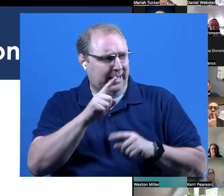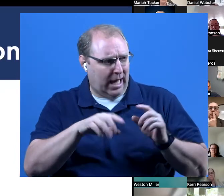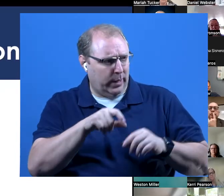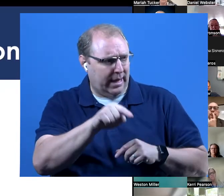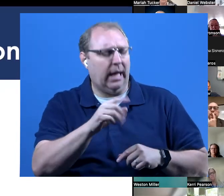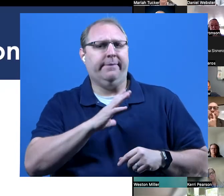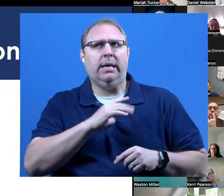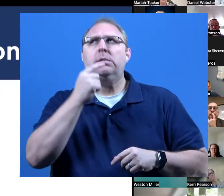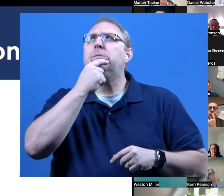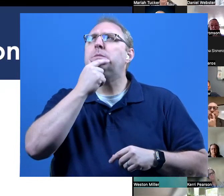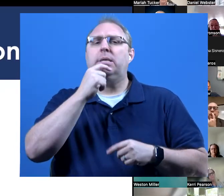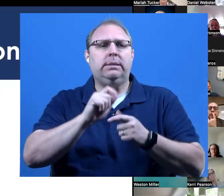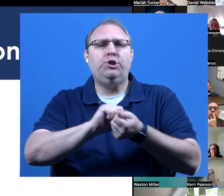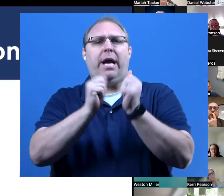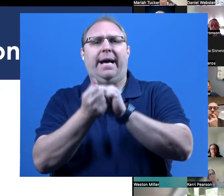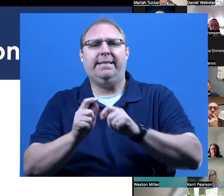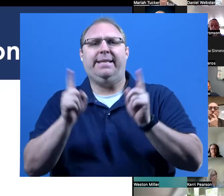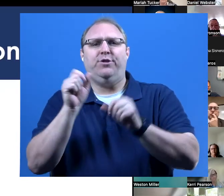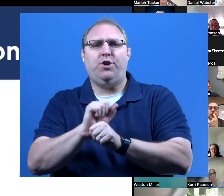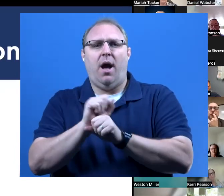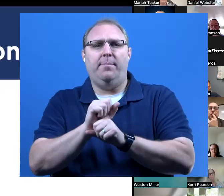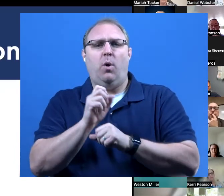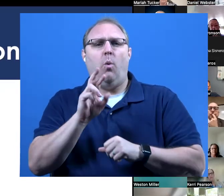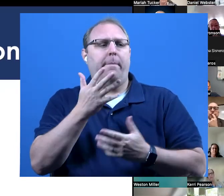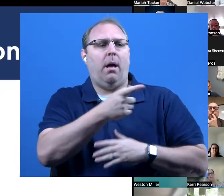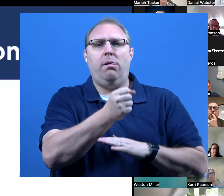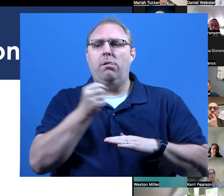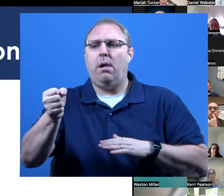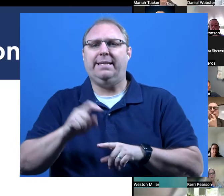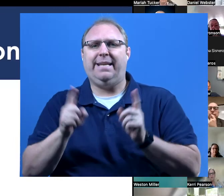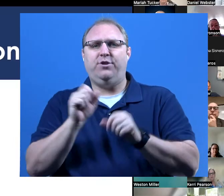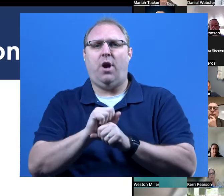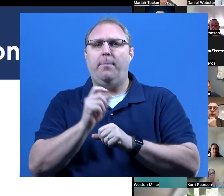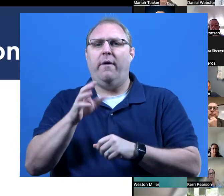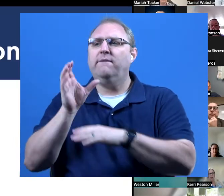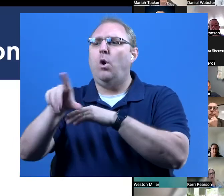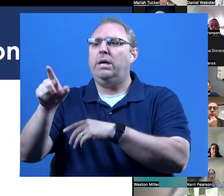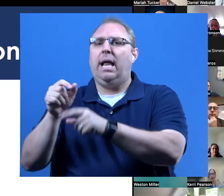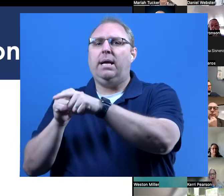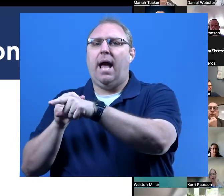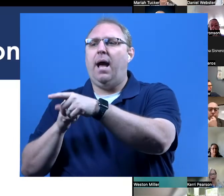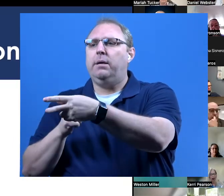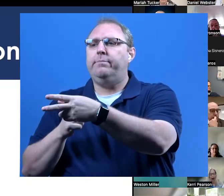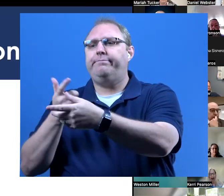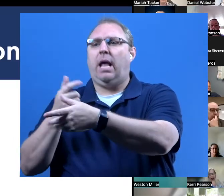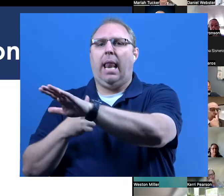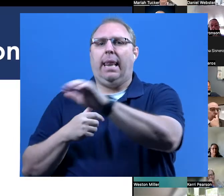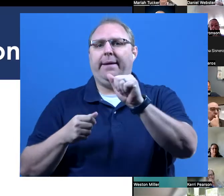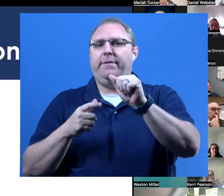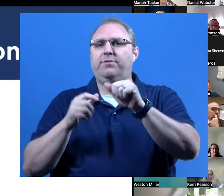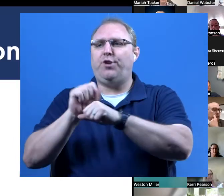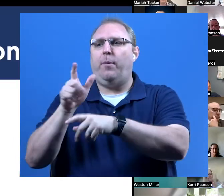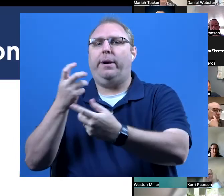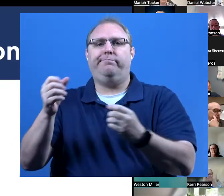there are a lot of things that are not considered as reasonable that we would talk with, and that's where me and